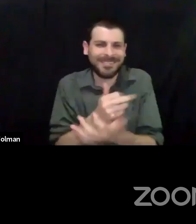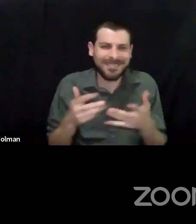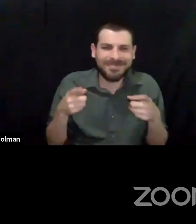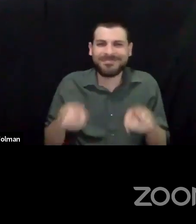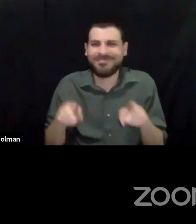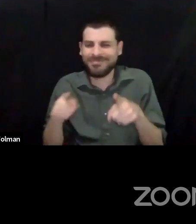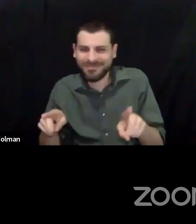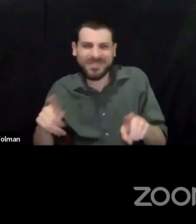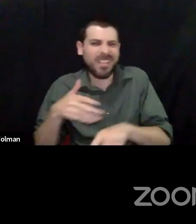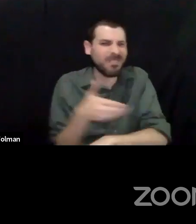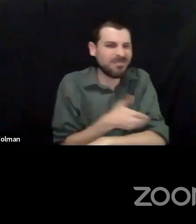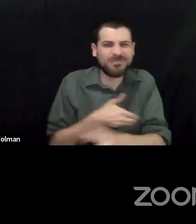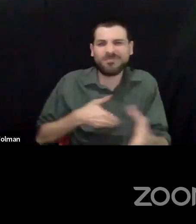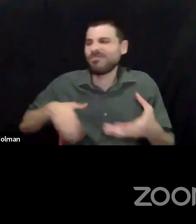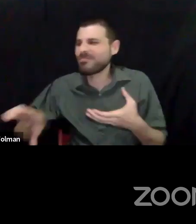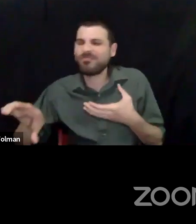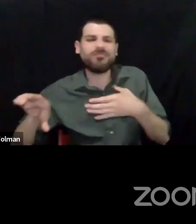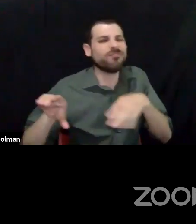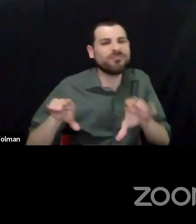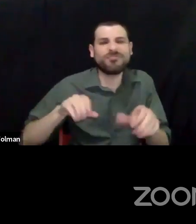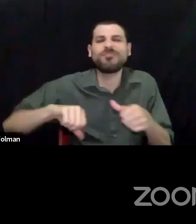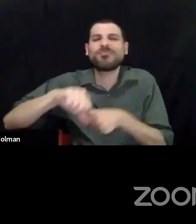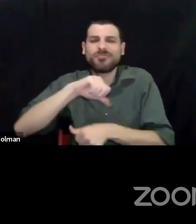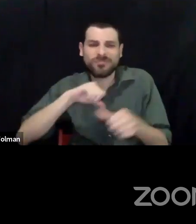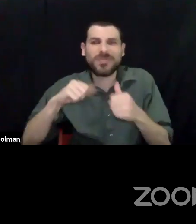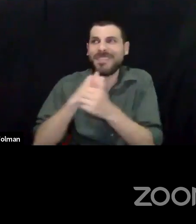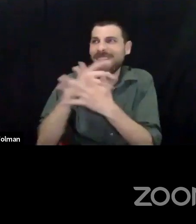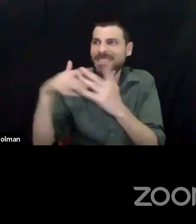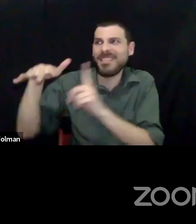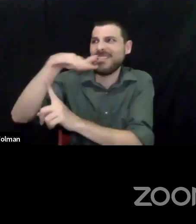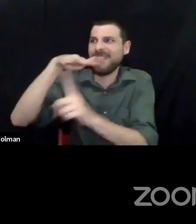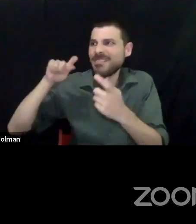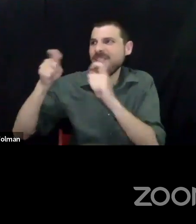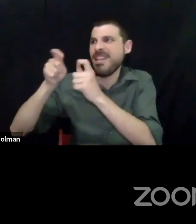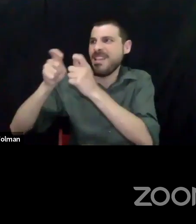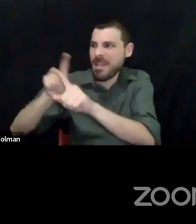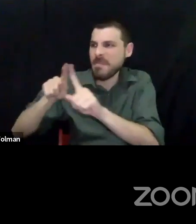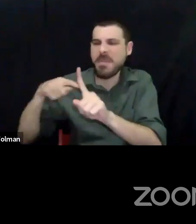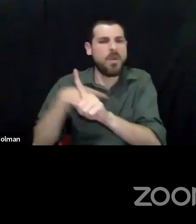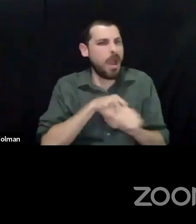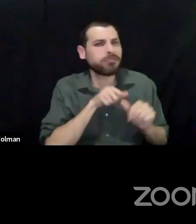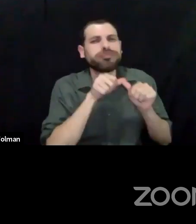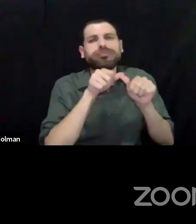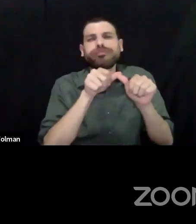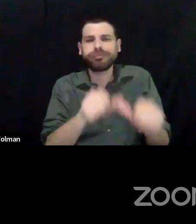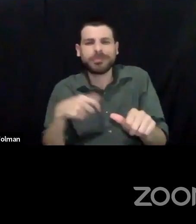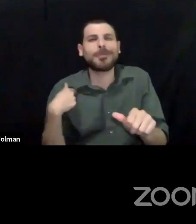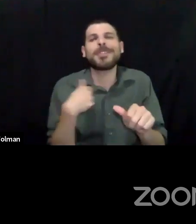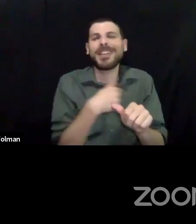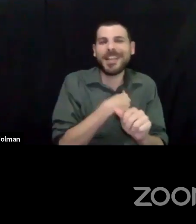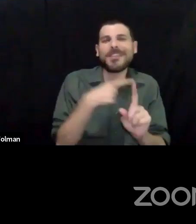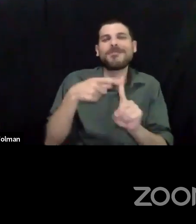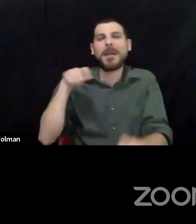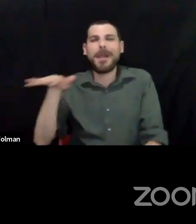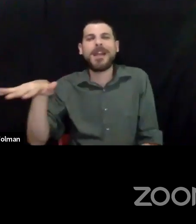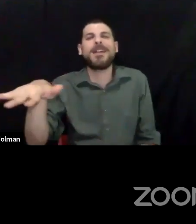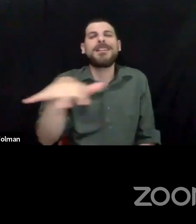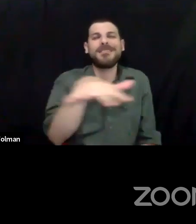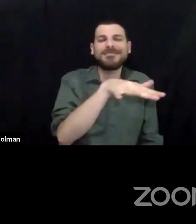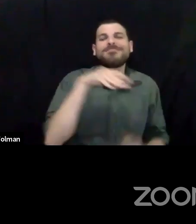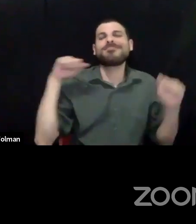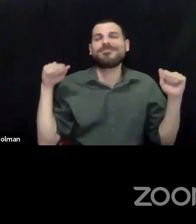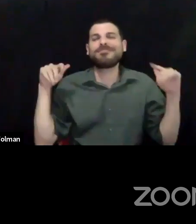strength, one tenth of the recipe, details change, that's a good example. We come from everywhere, with